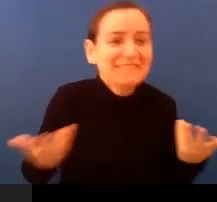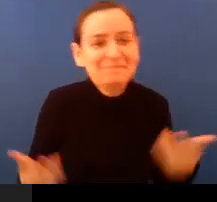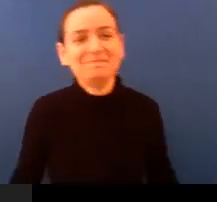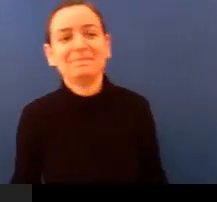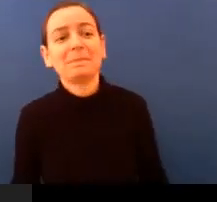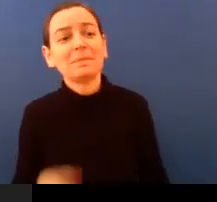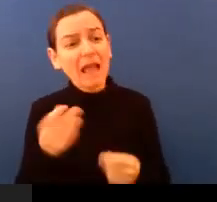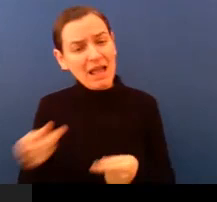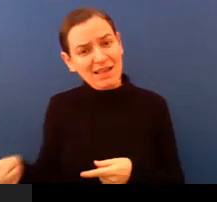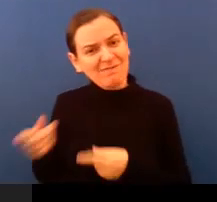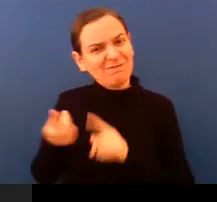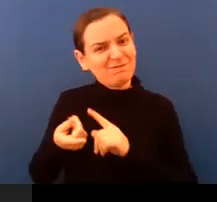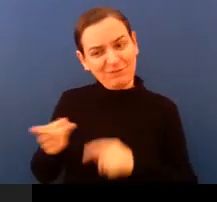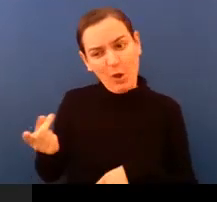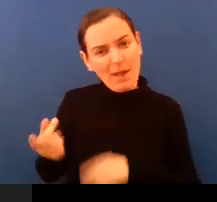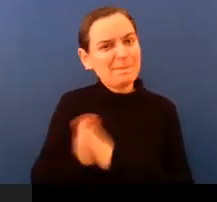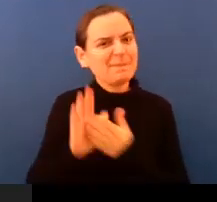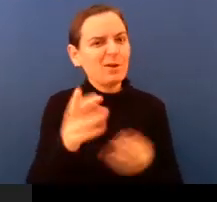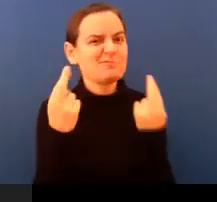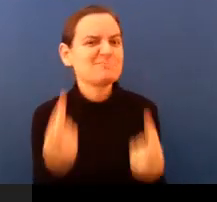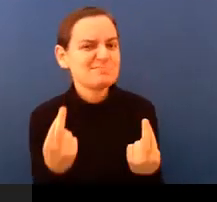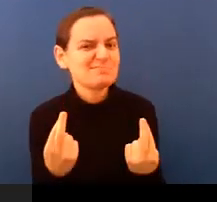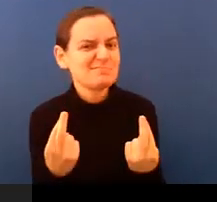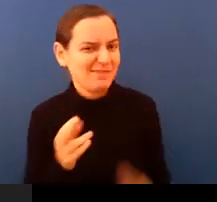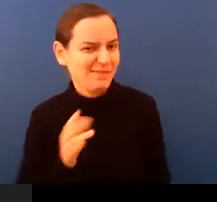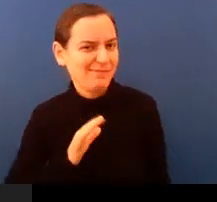next to your feet than your cane.